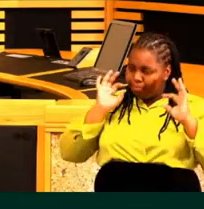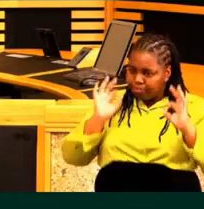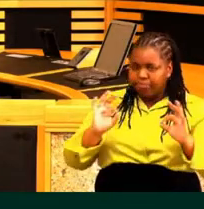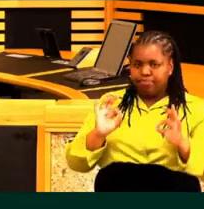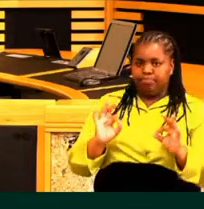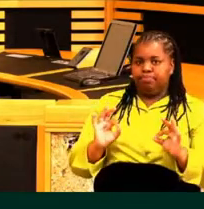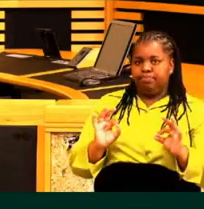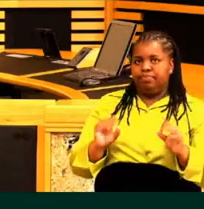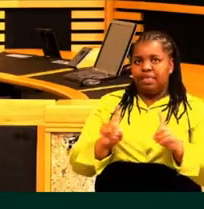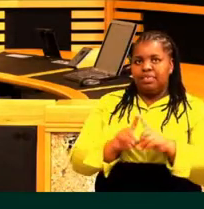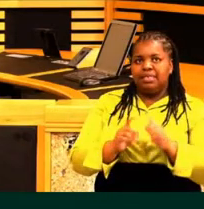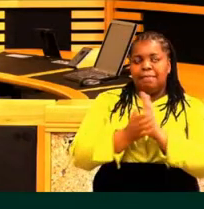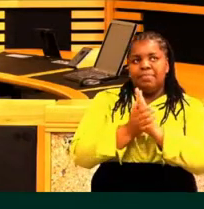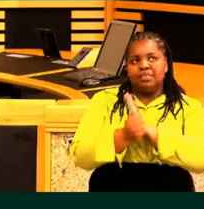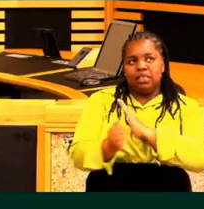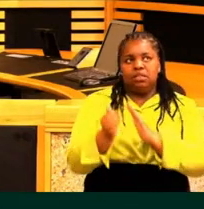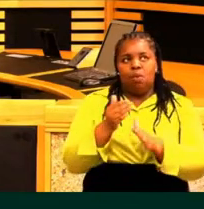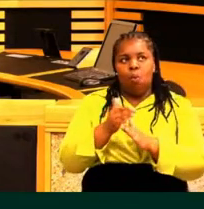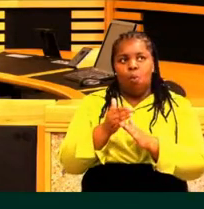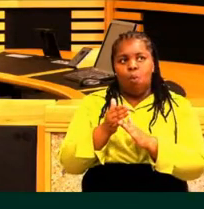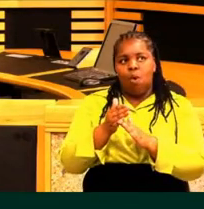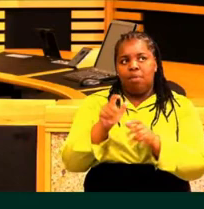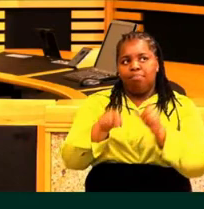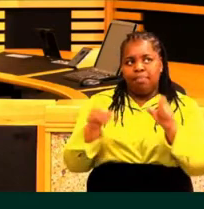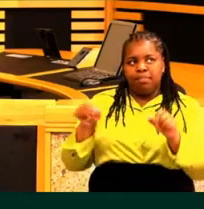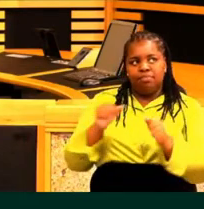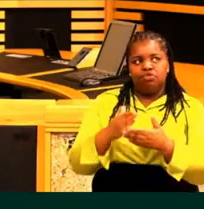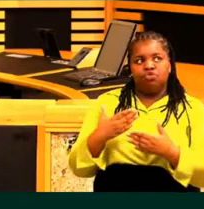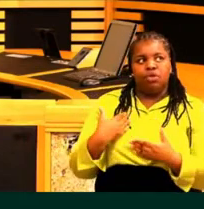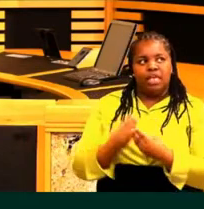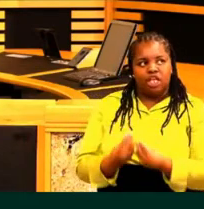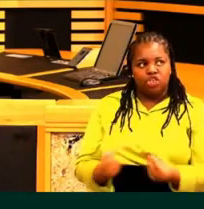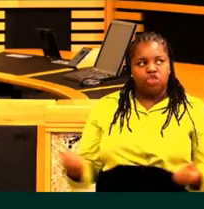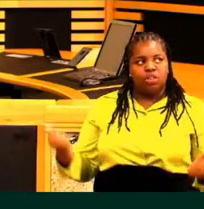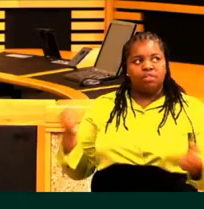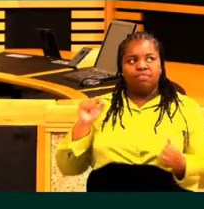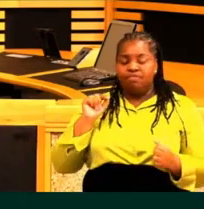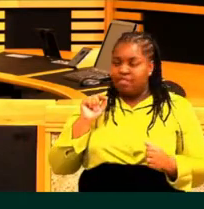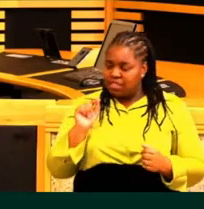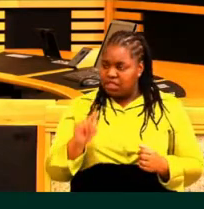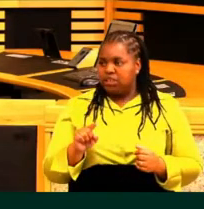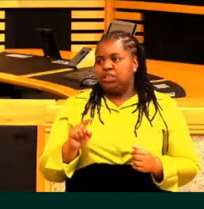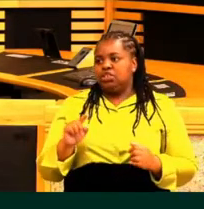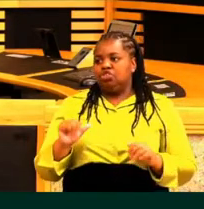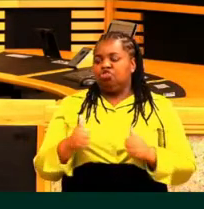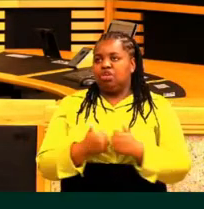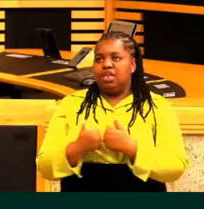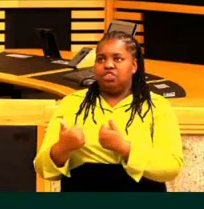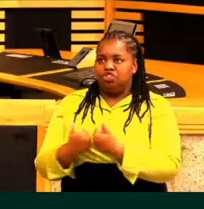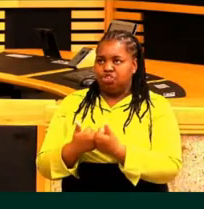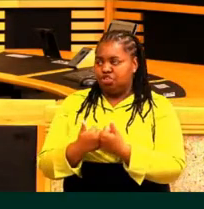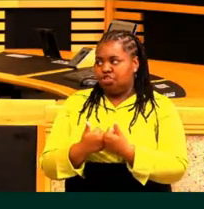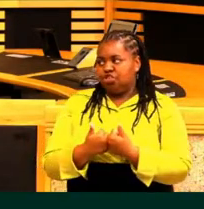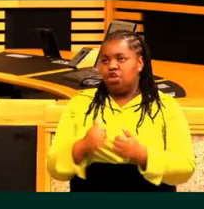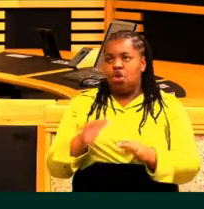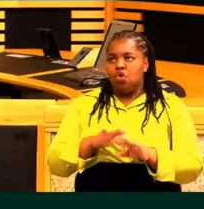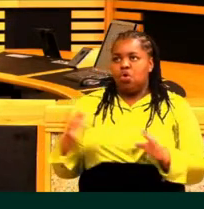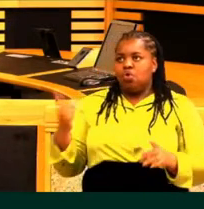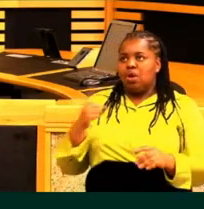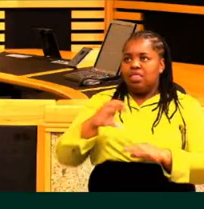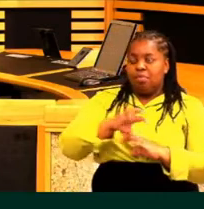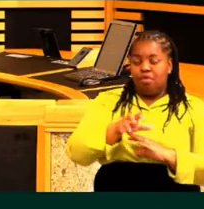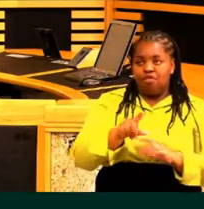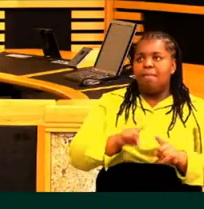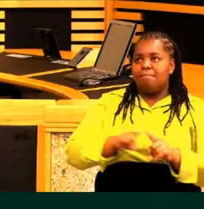capable and skilled Workforce to address these strategic challenges besieging not only the